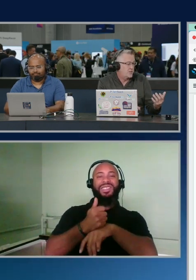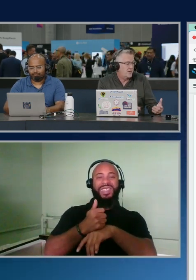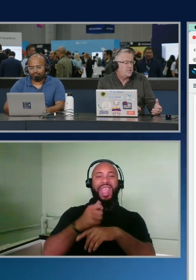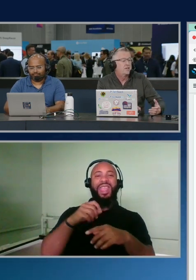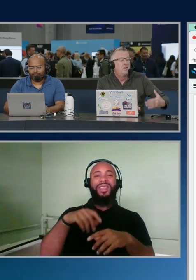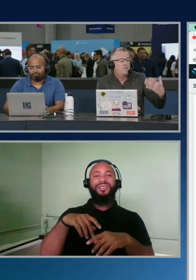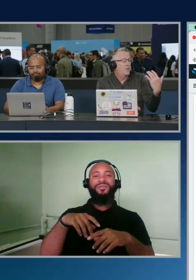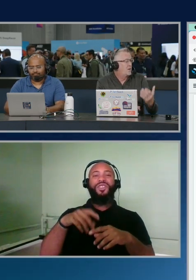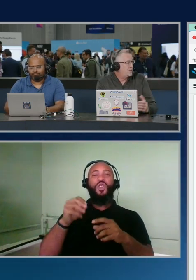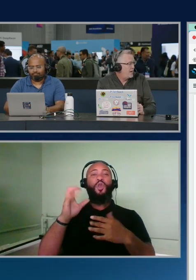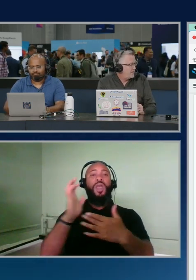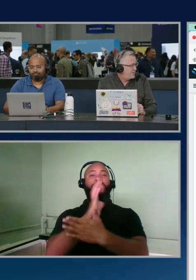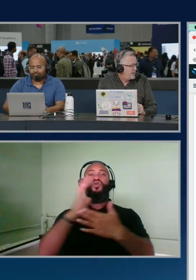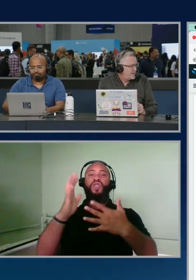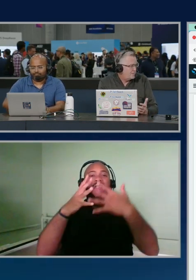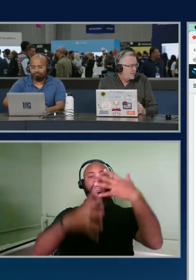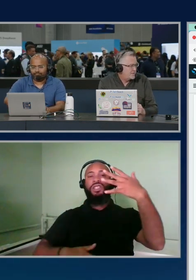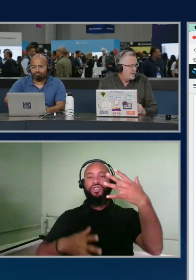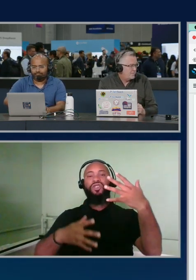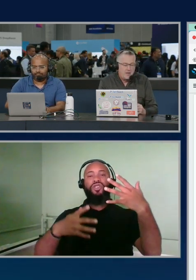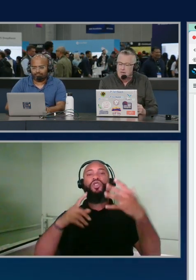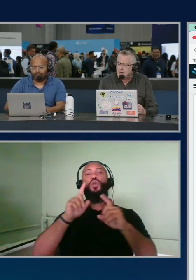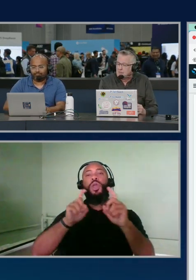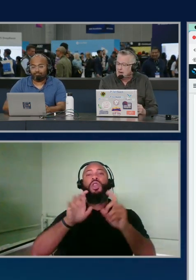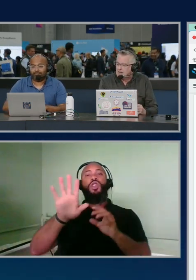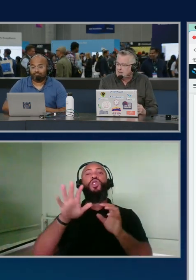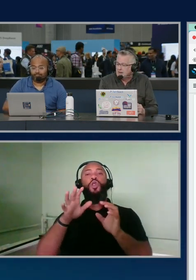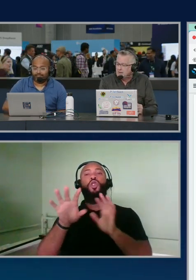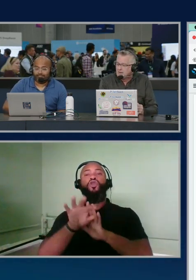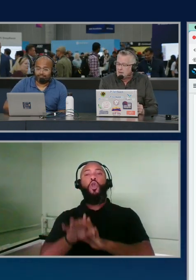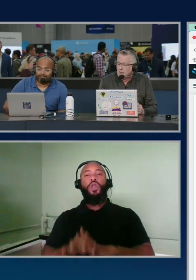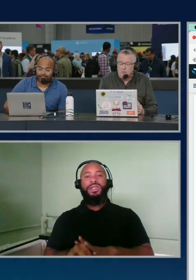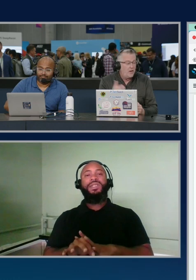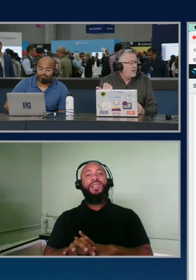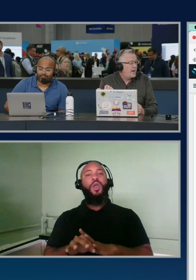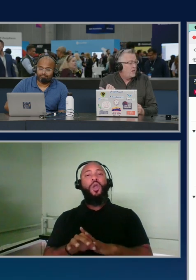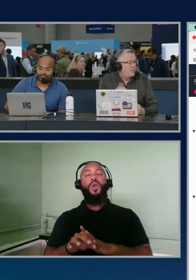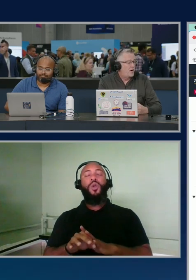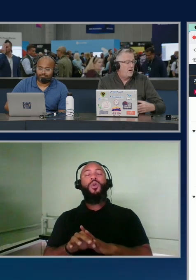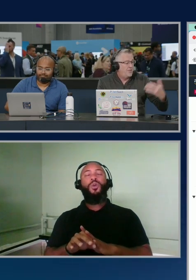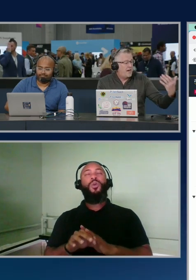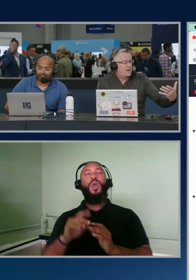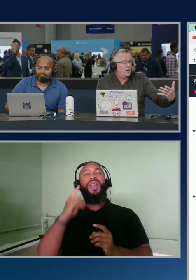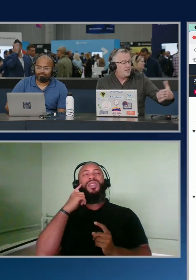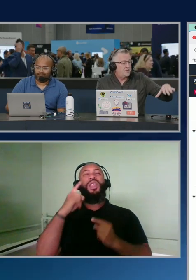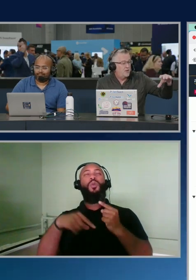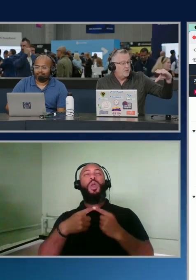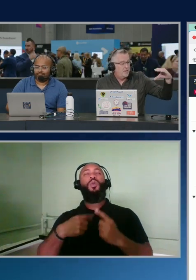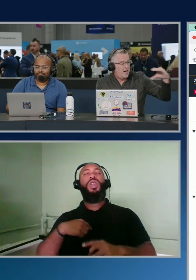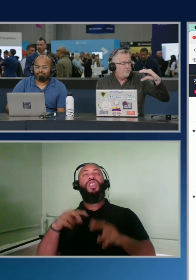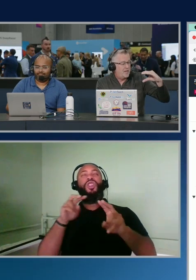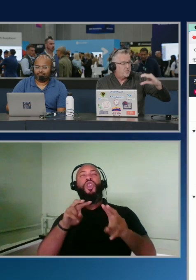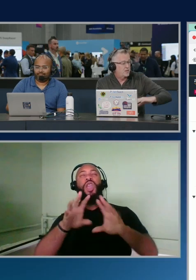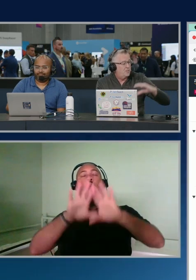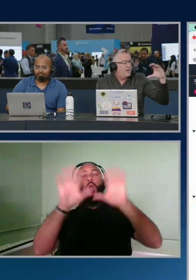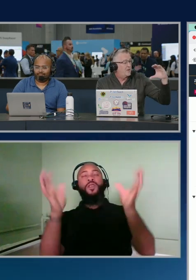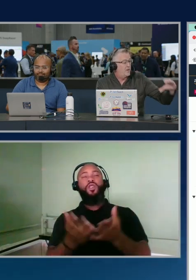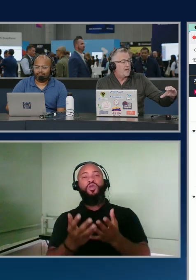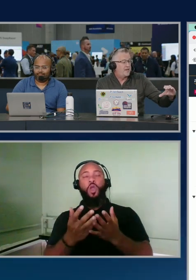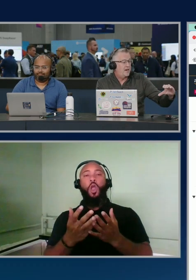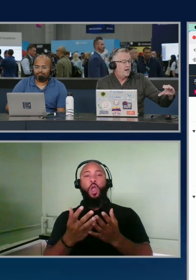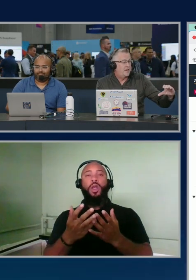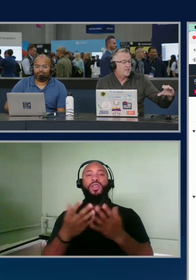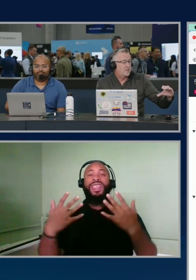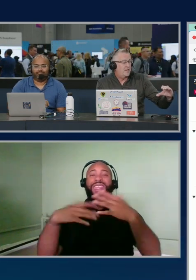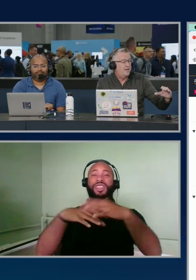of your choice for the ones that we have defined at that point in time. But I think, you know, when we look at it overall, that integration with the Hive Metastore, being able to